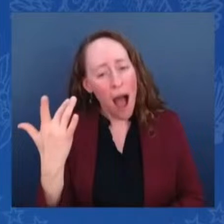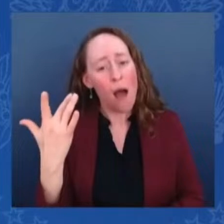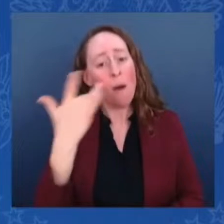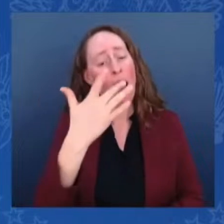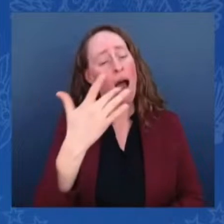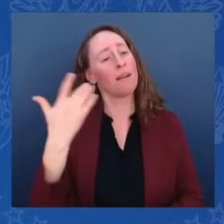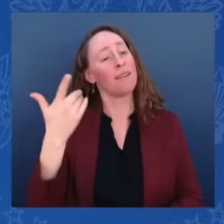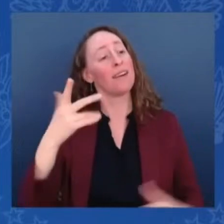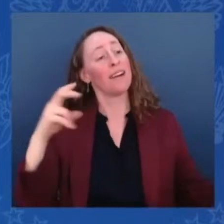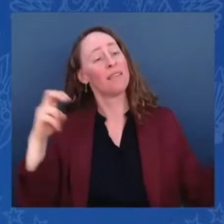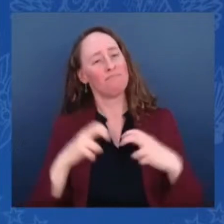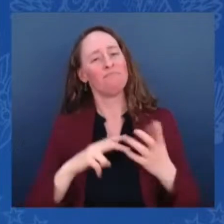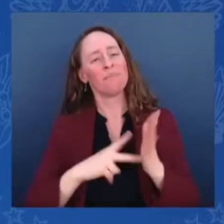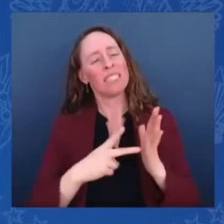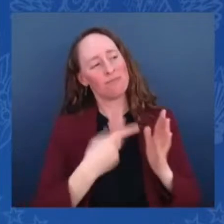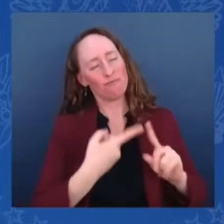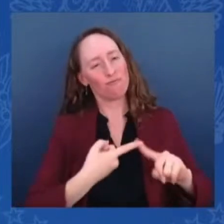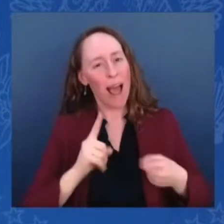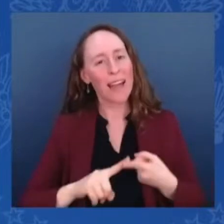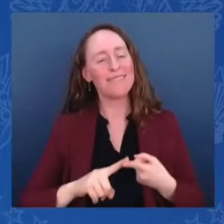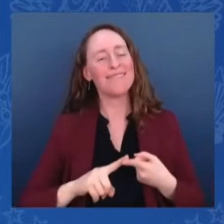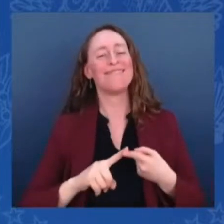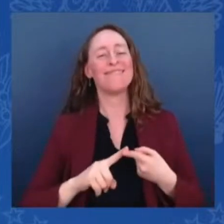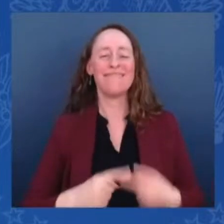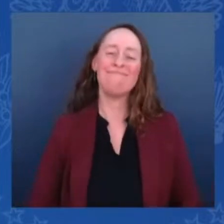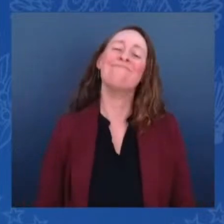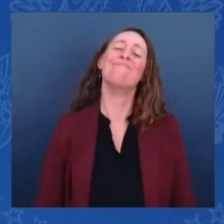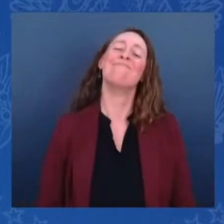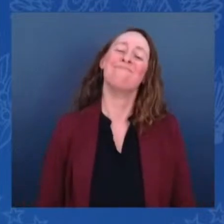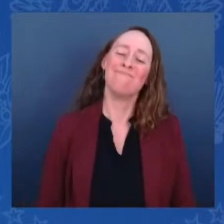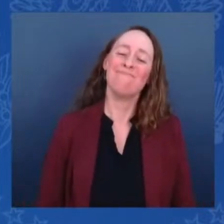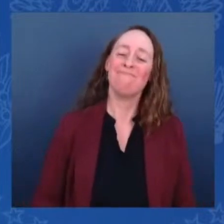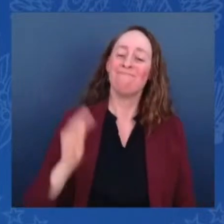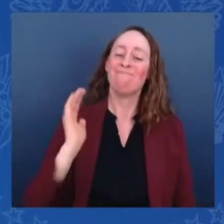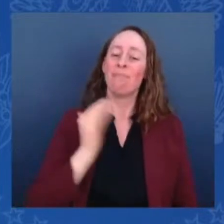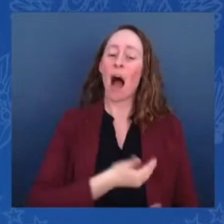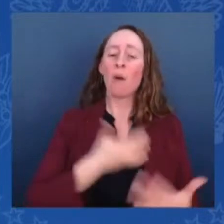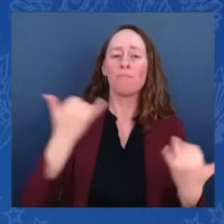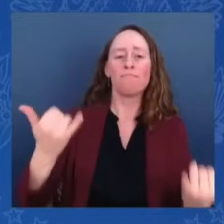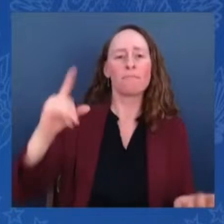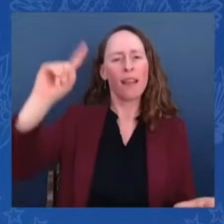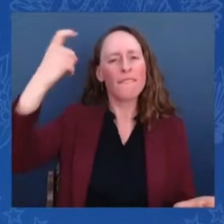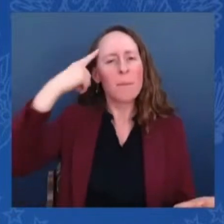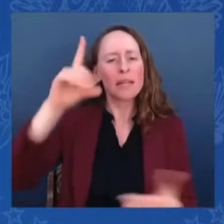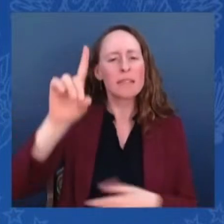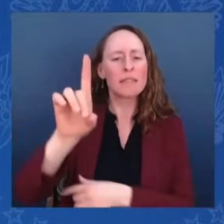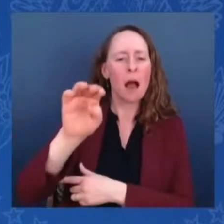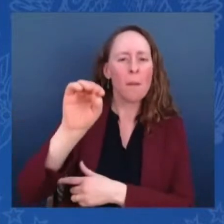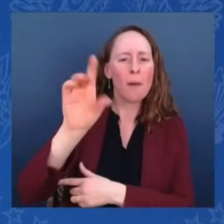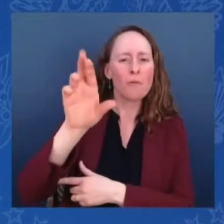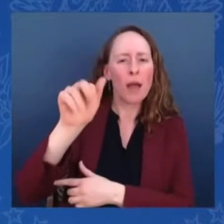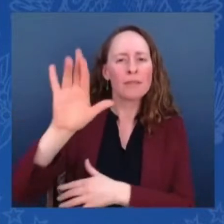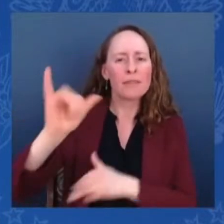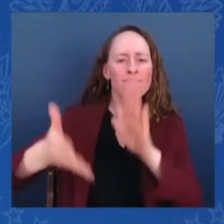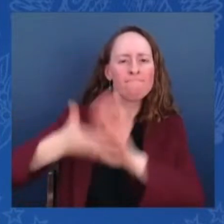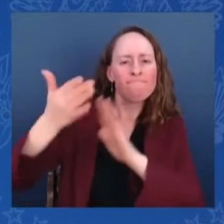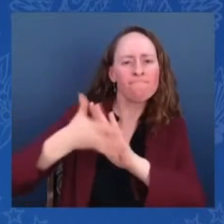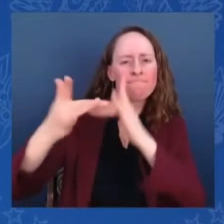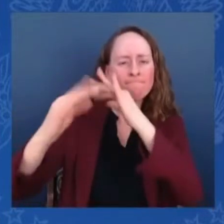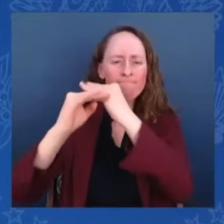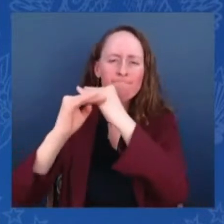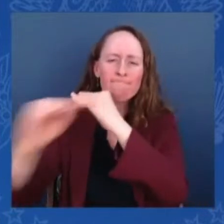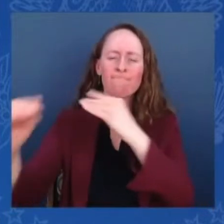Our democracy, with vibrant economies, working closely, security, supply